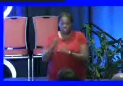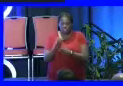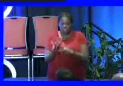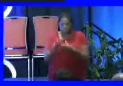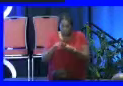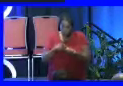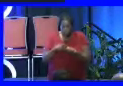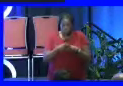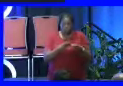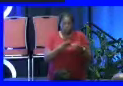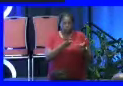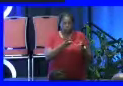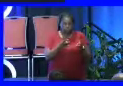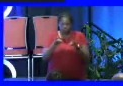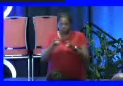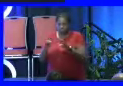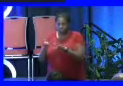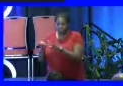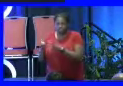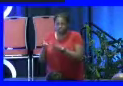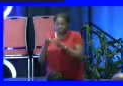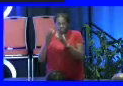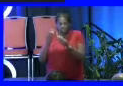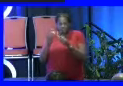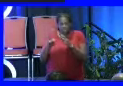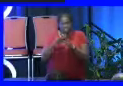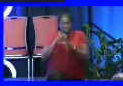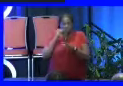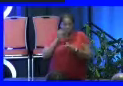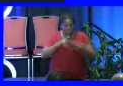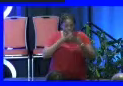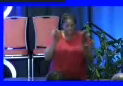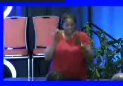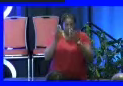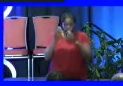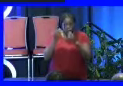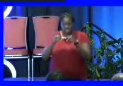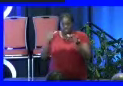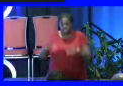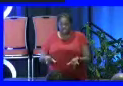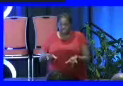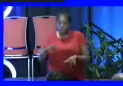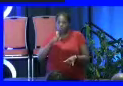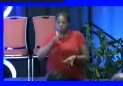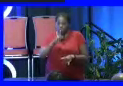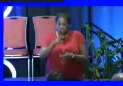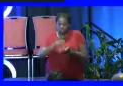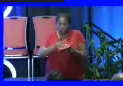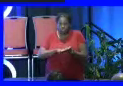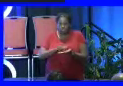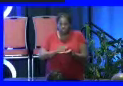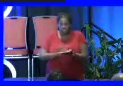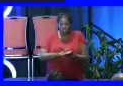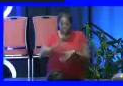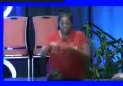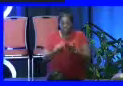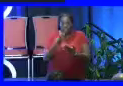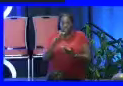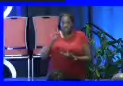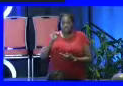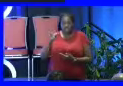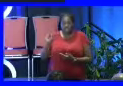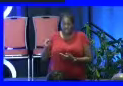in data from our homelessness data information system, which captures all of the HMIS data at the state